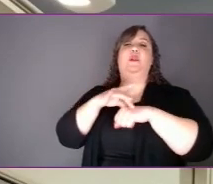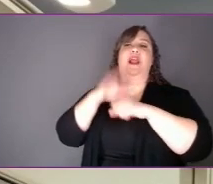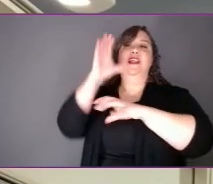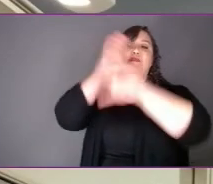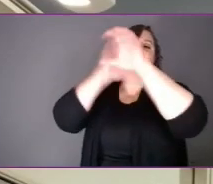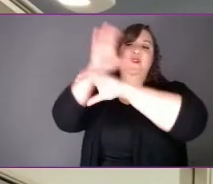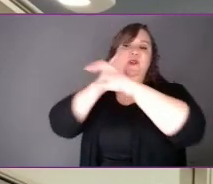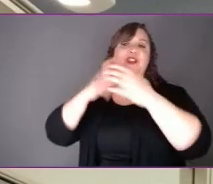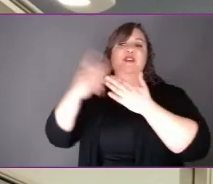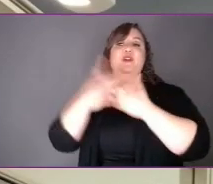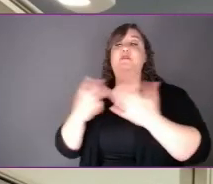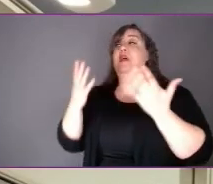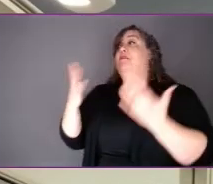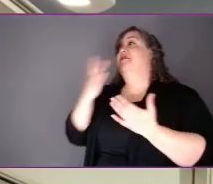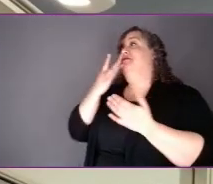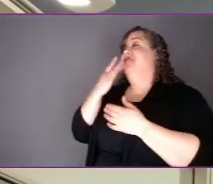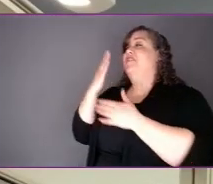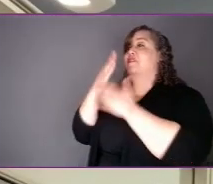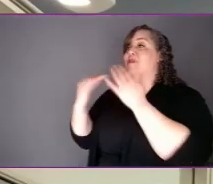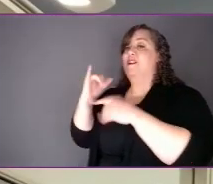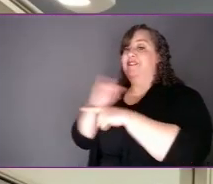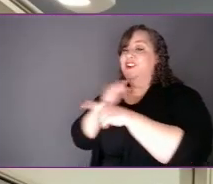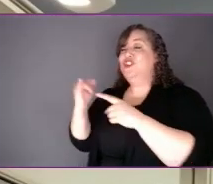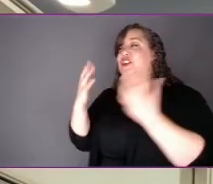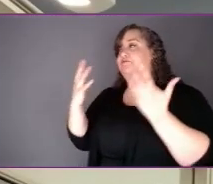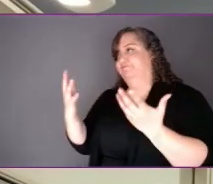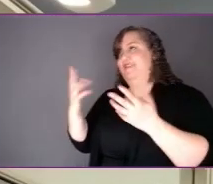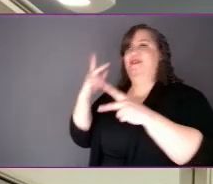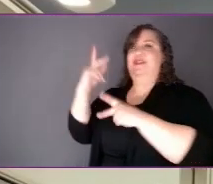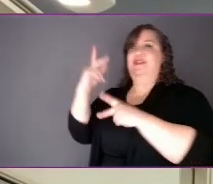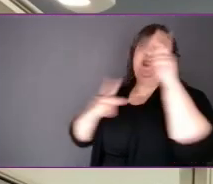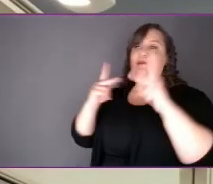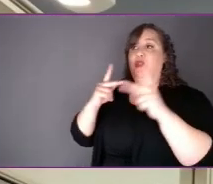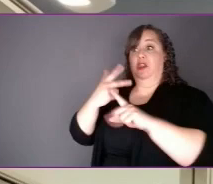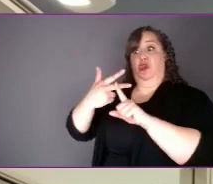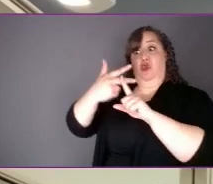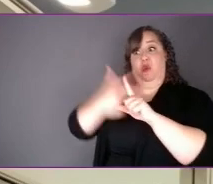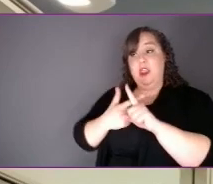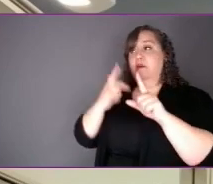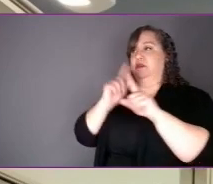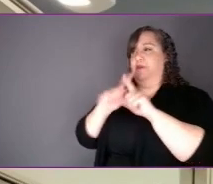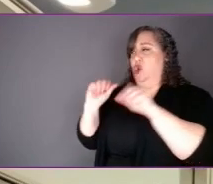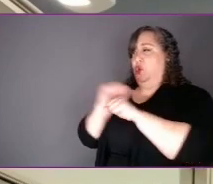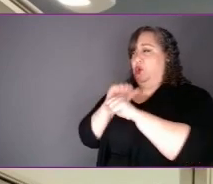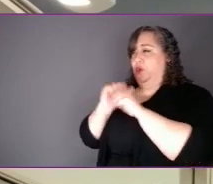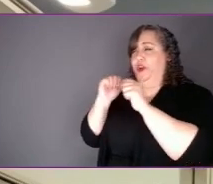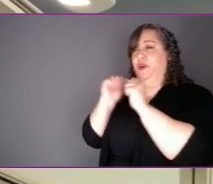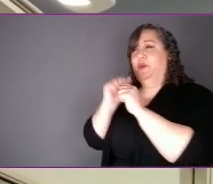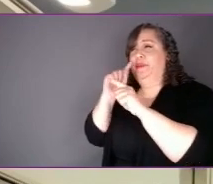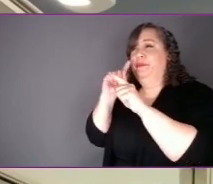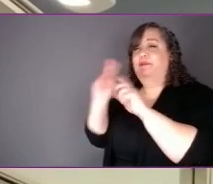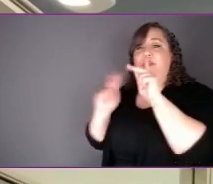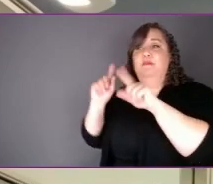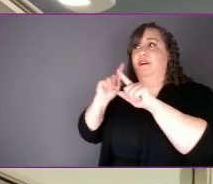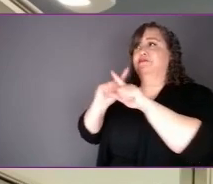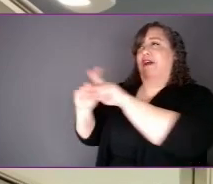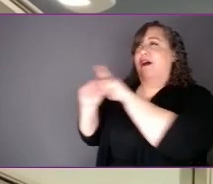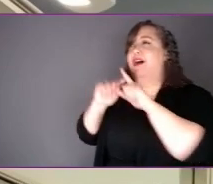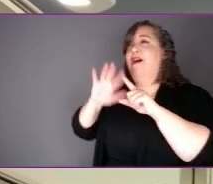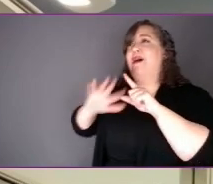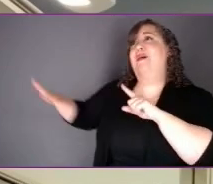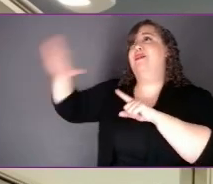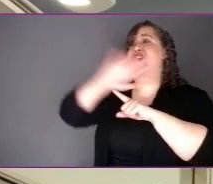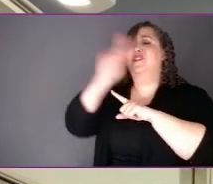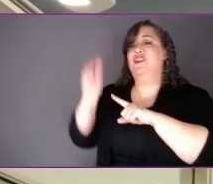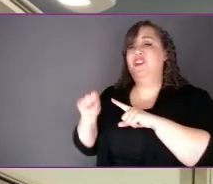an intern is the people. In just 3 short months, you get to work alongside people from all across the country, get to know them, and geek out about space